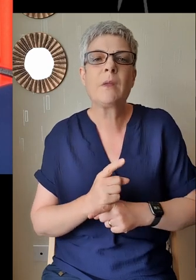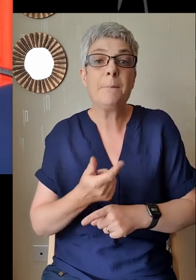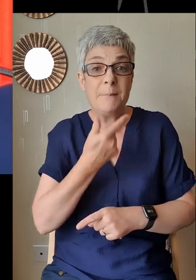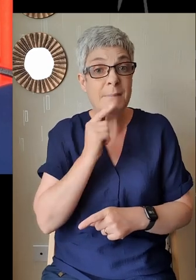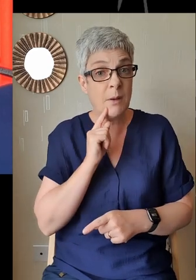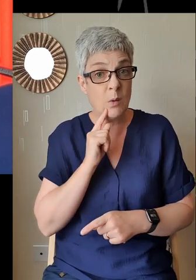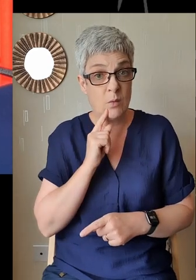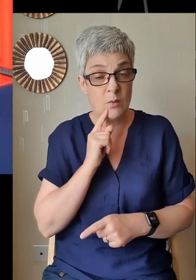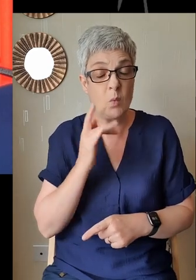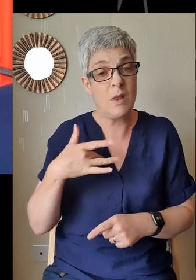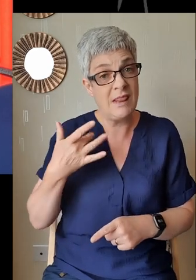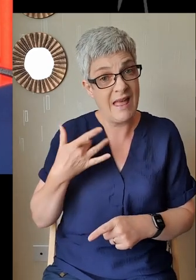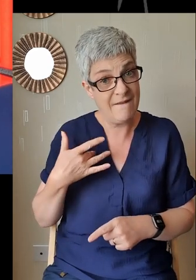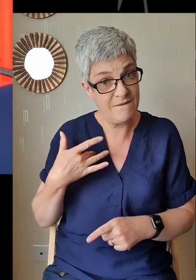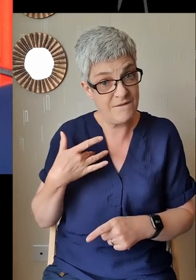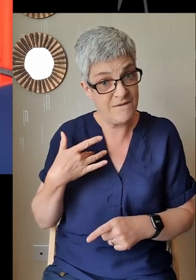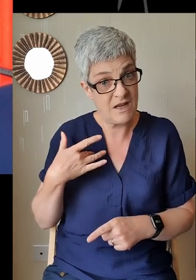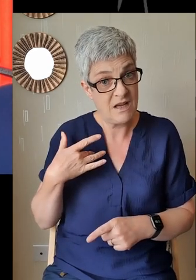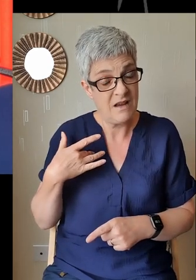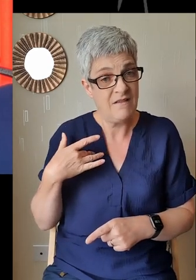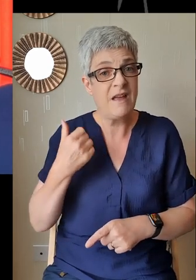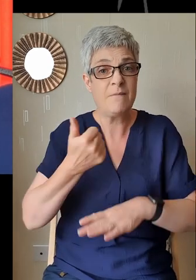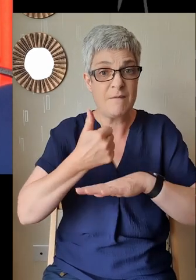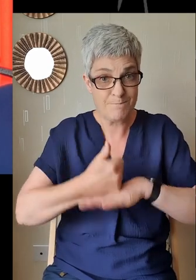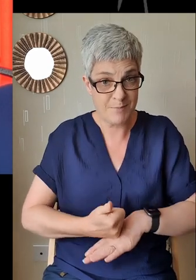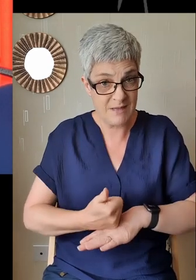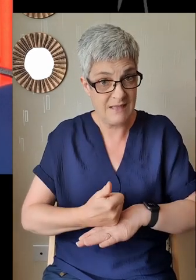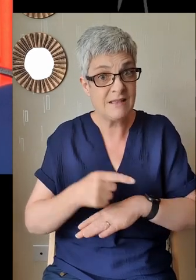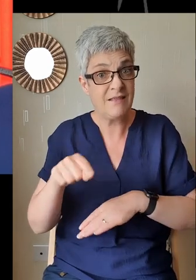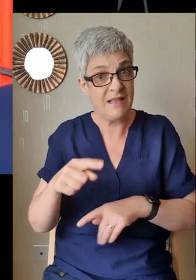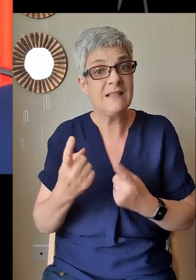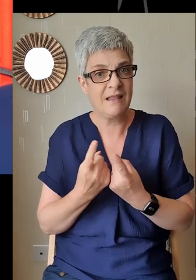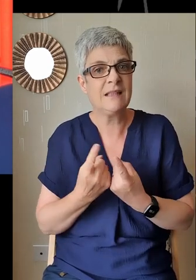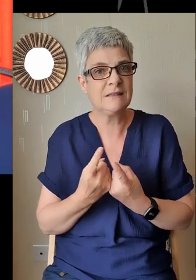way of life that is set on at least some of these things.